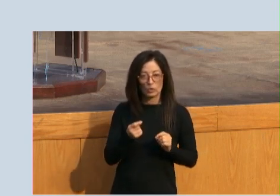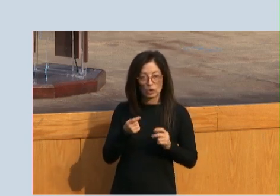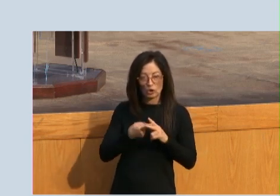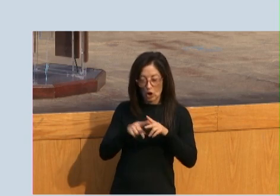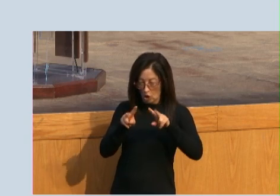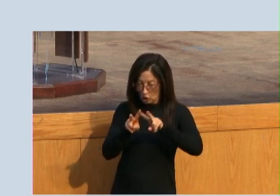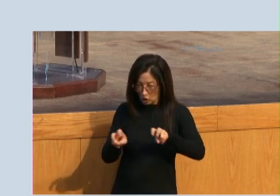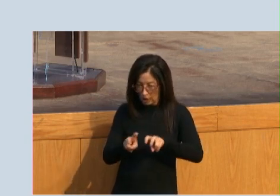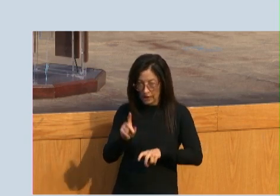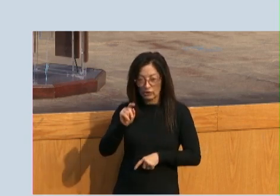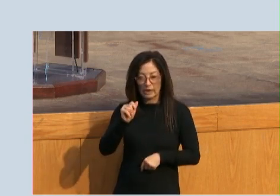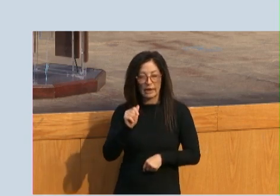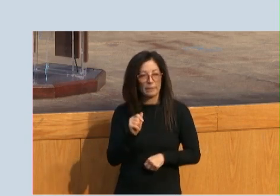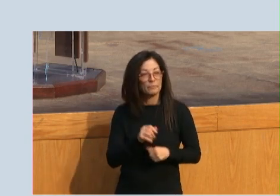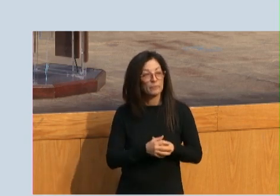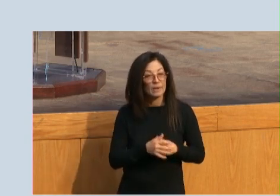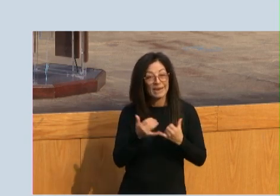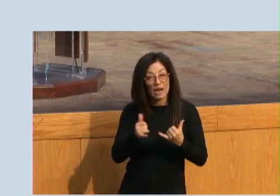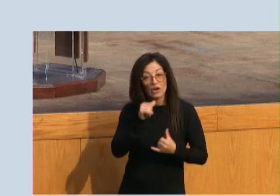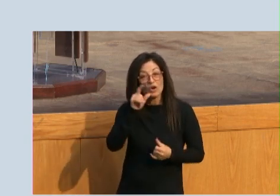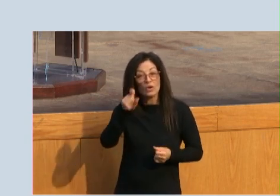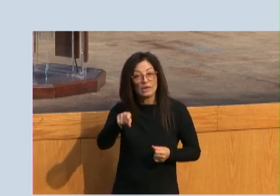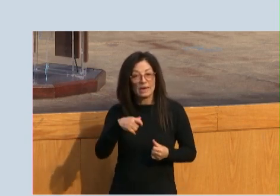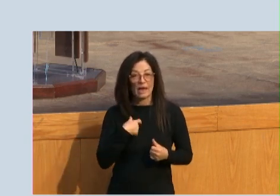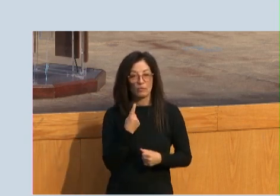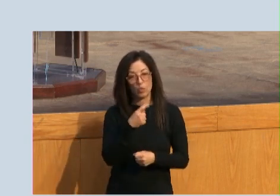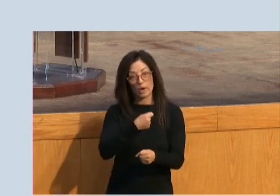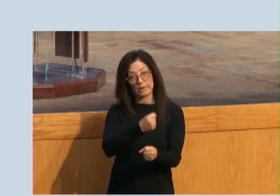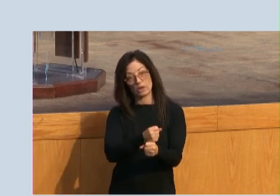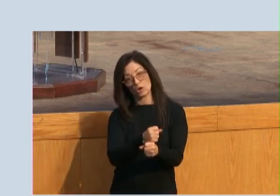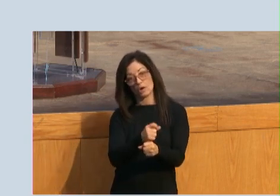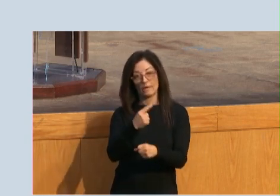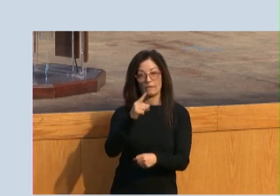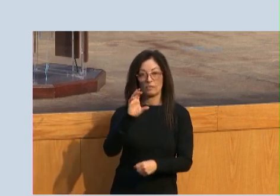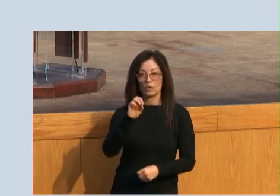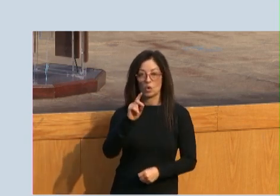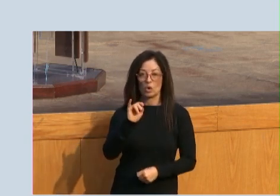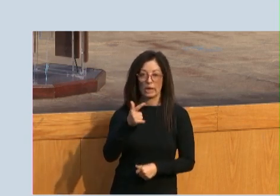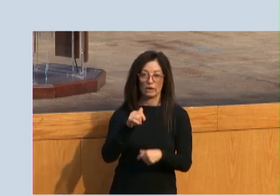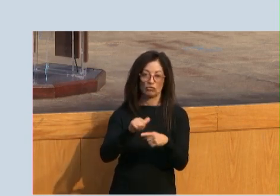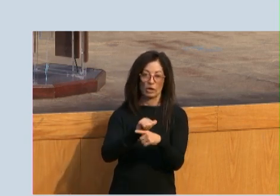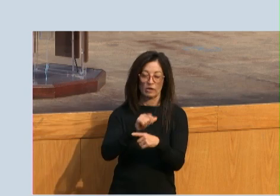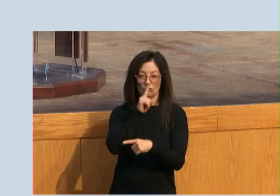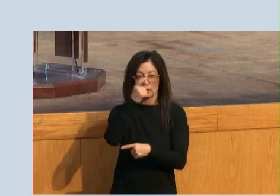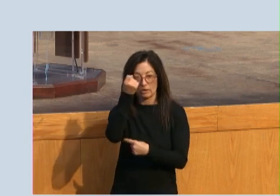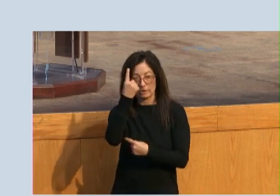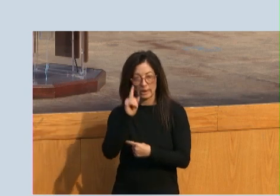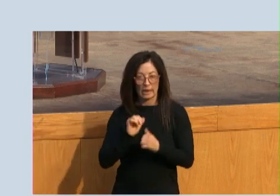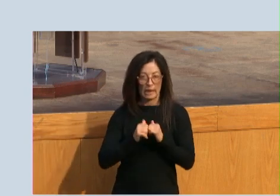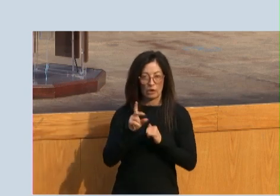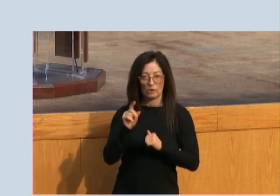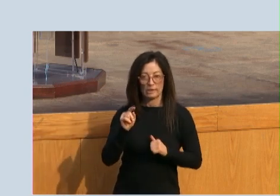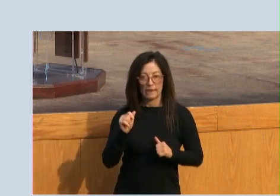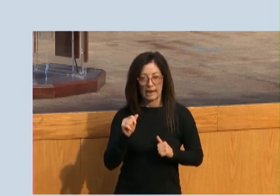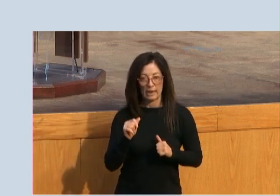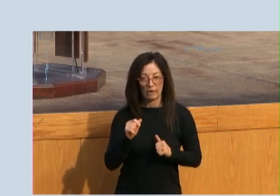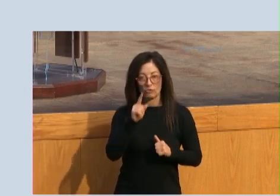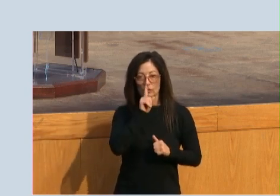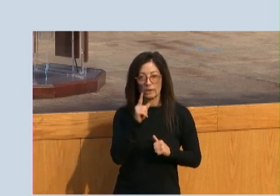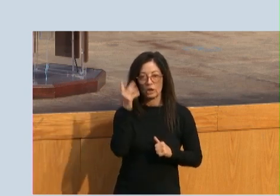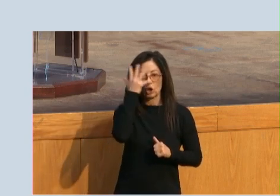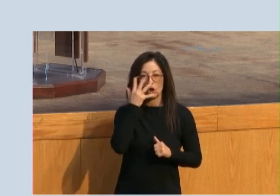data and explore it. So now you don't have to have a year of coding training to really understand how your data ultimately